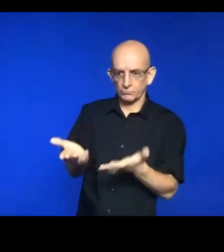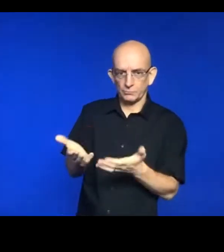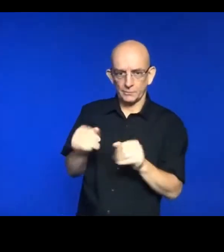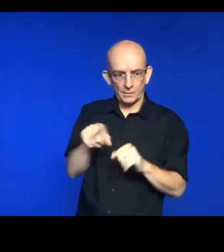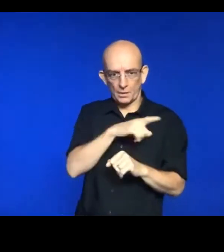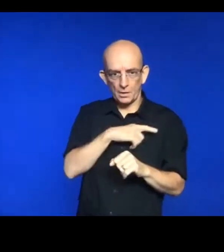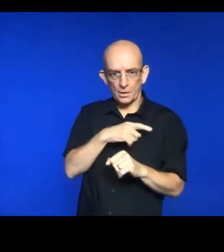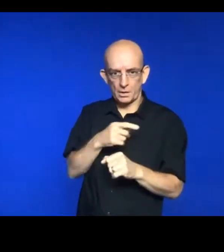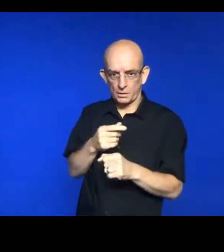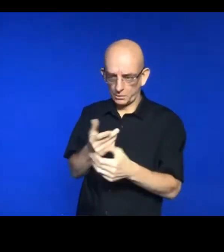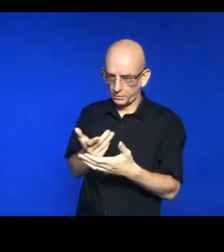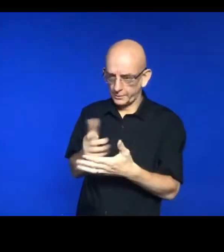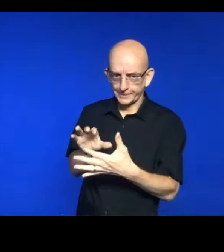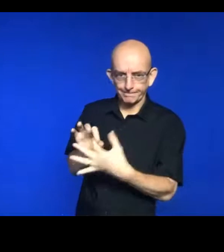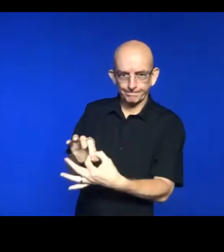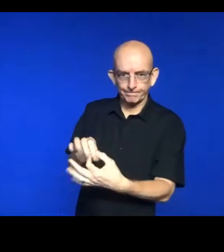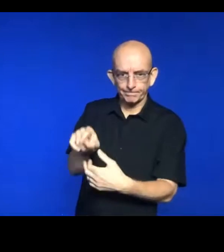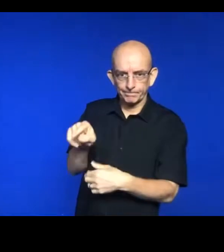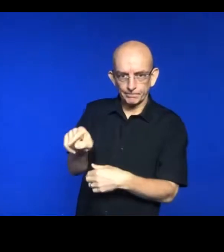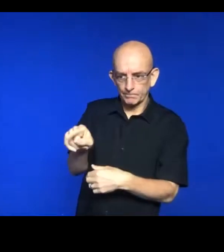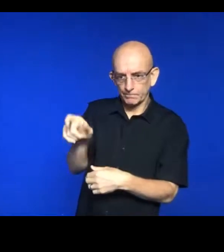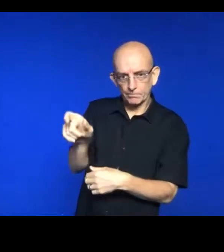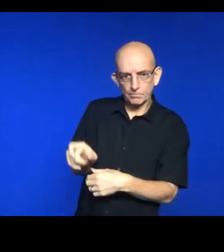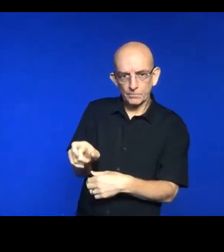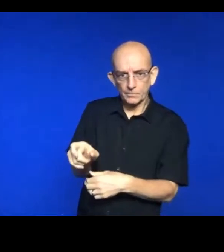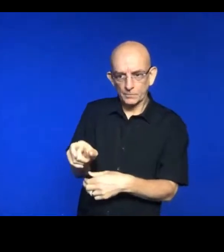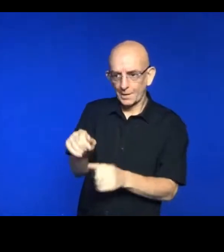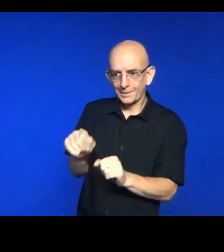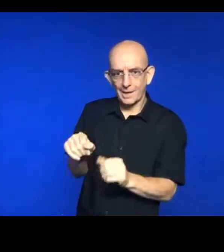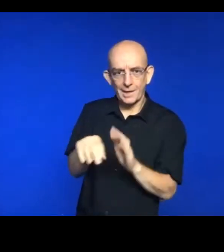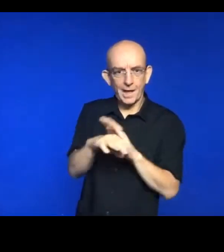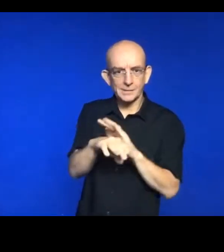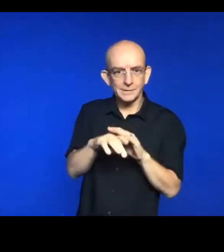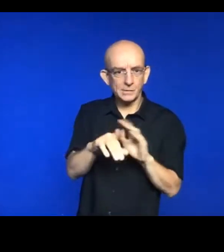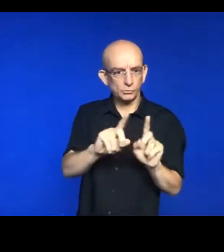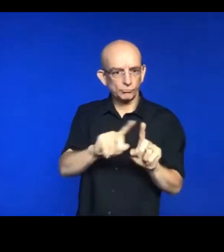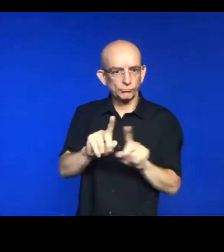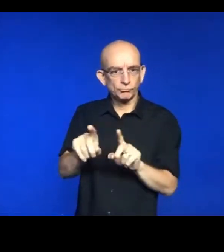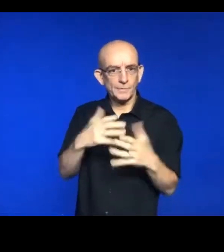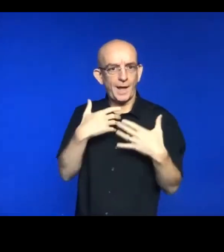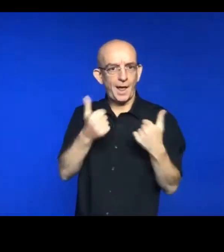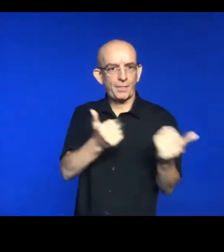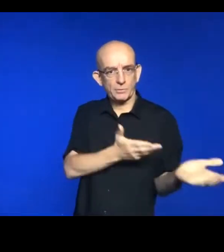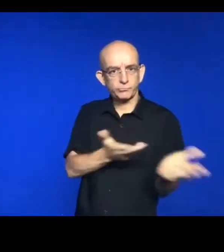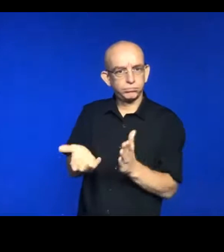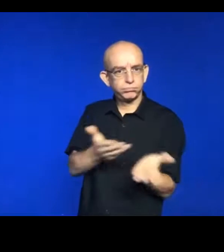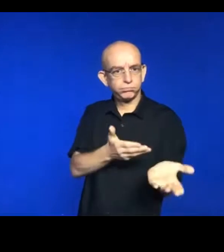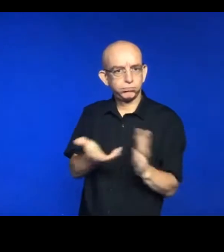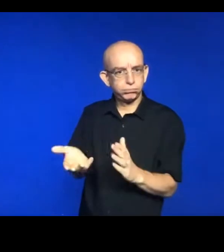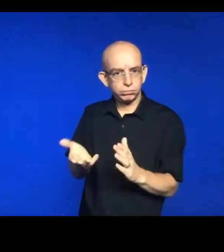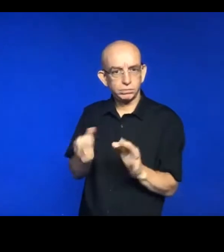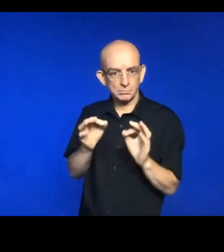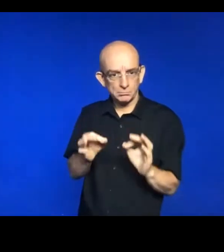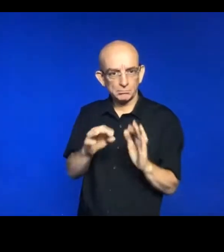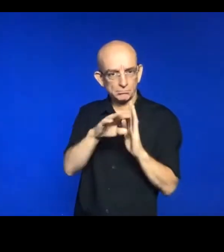health services. The health services in order to obtain the required treatment.